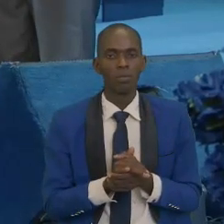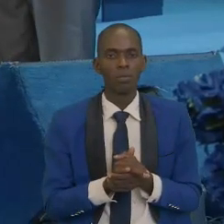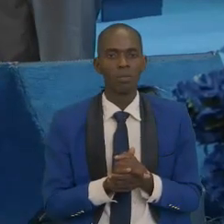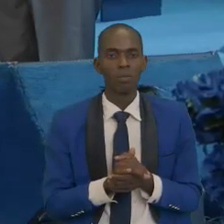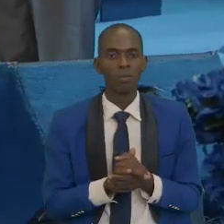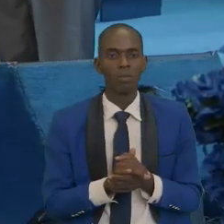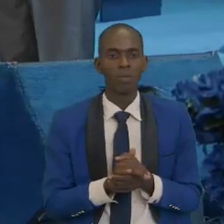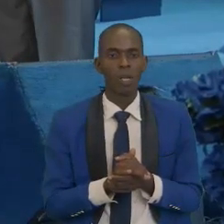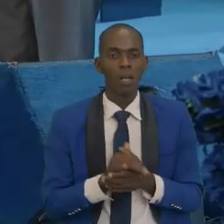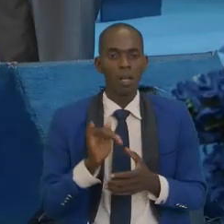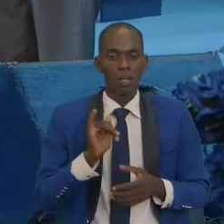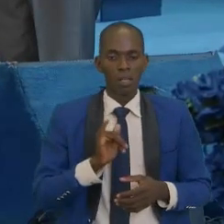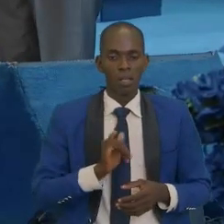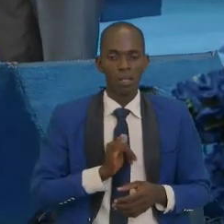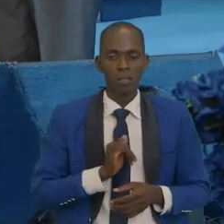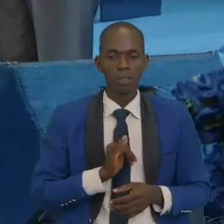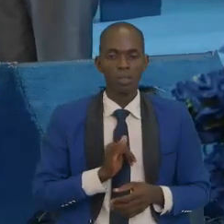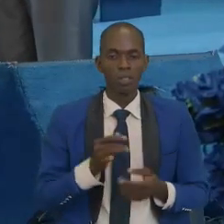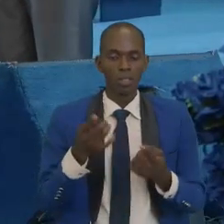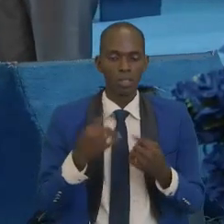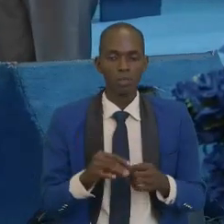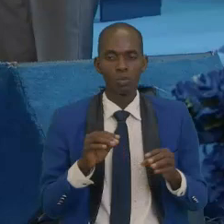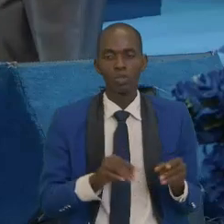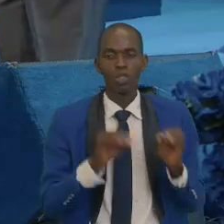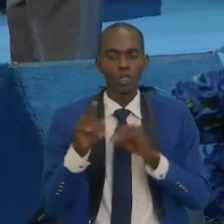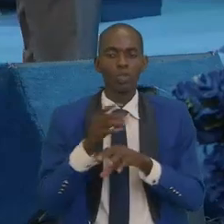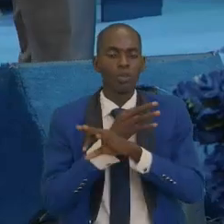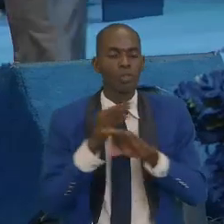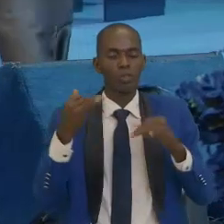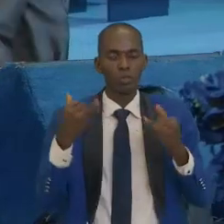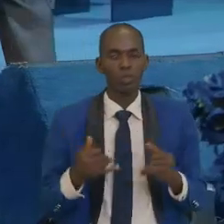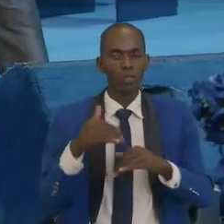I came to set you free tonight.